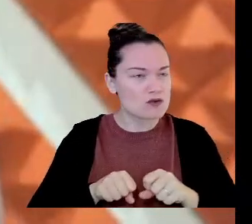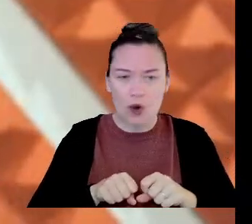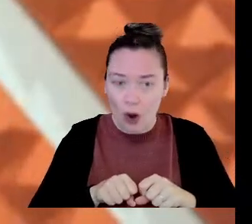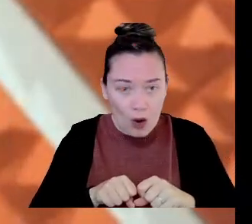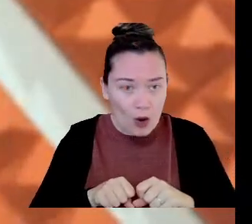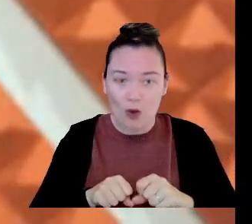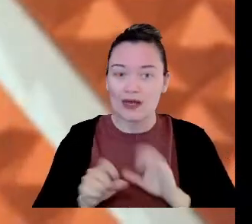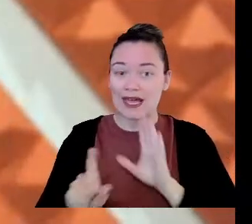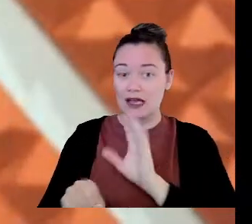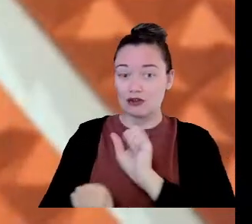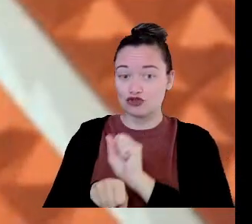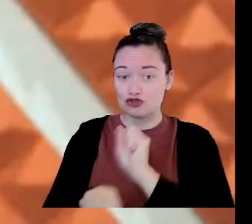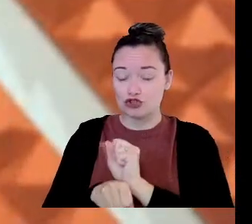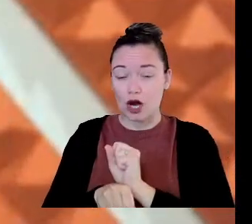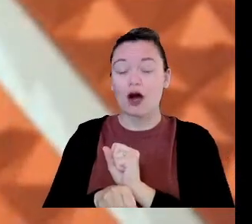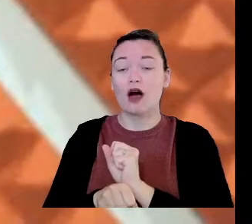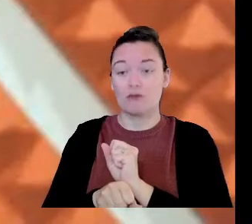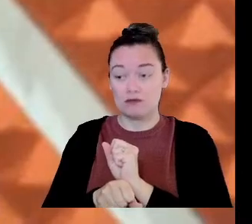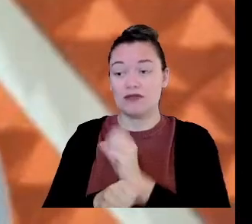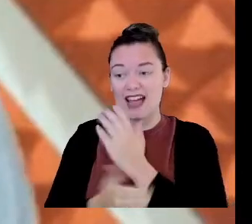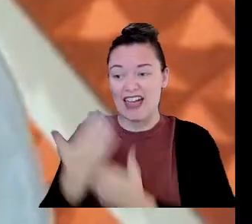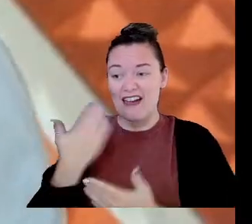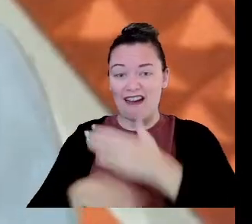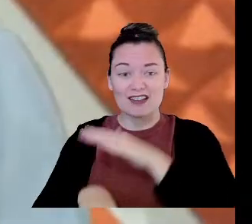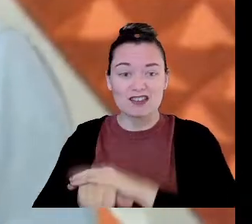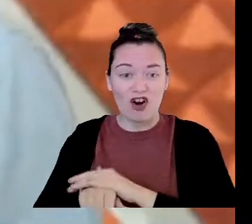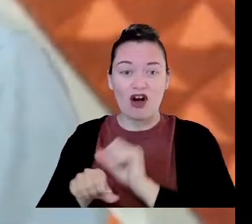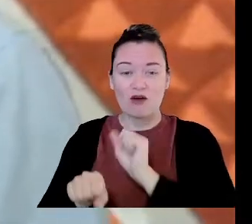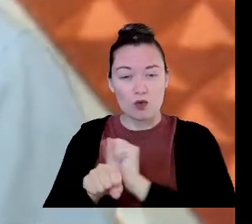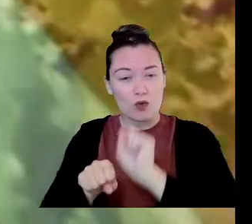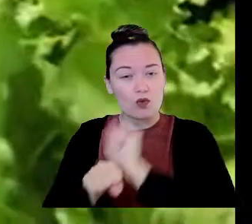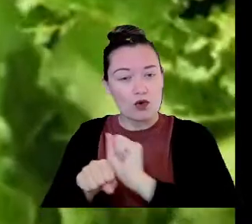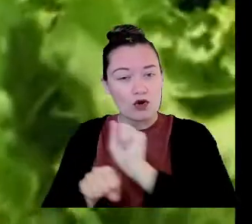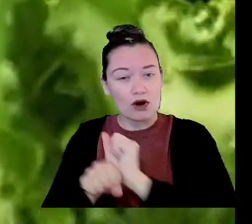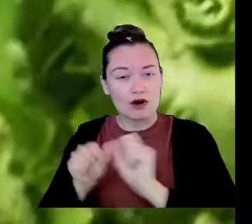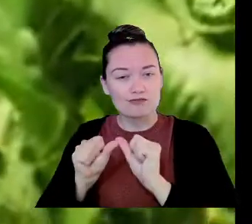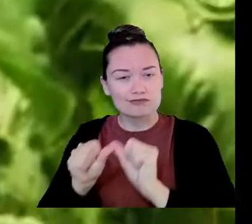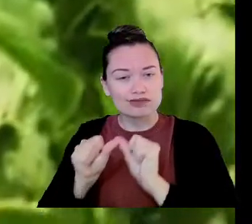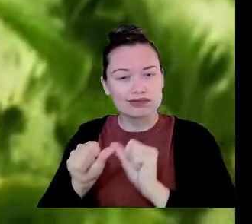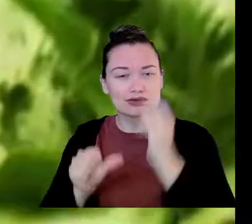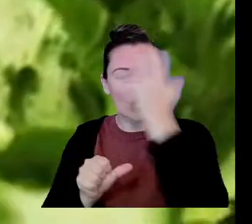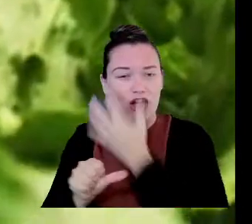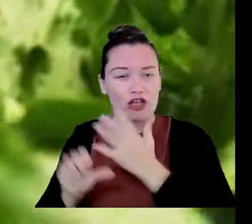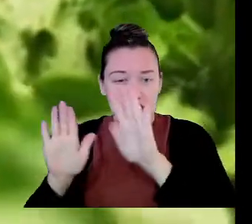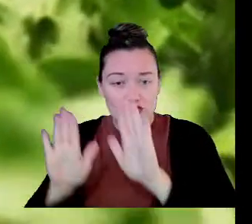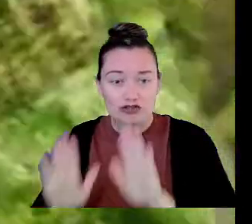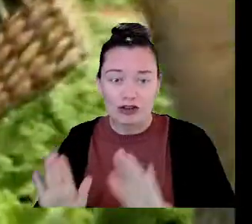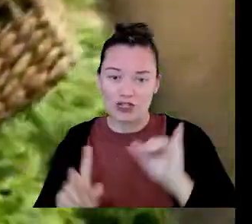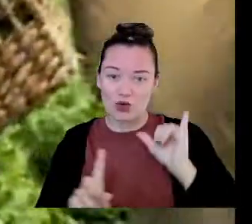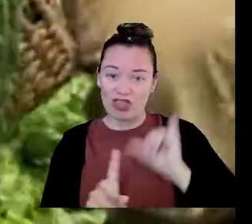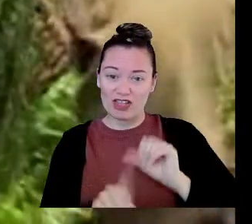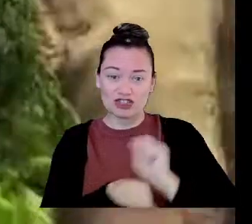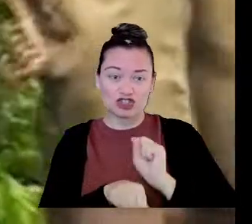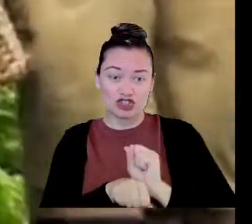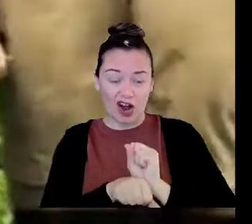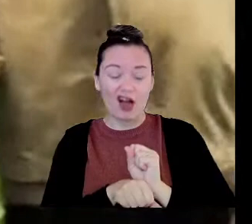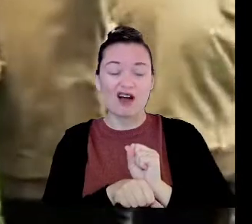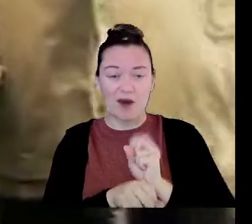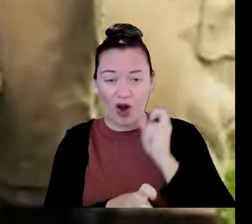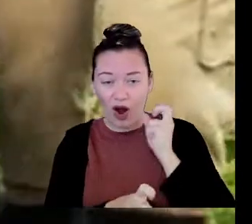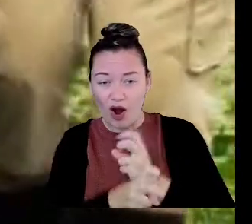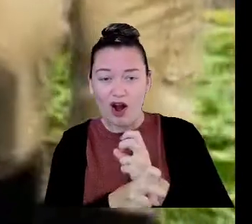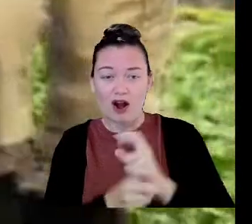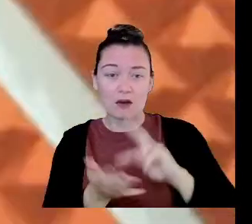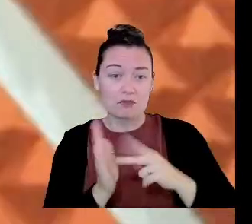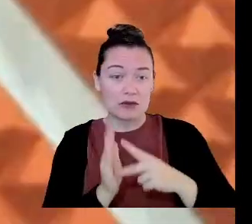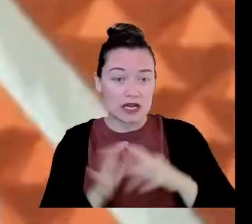His job is so physical that it just keeps him in shape. So know that this is a physical job, that it's things you're going to have to